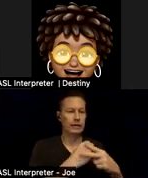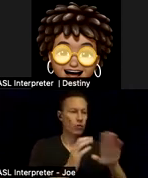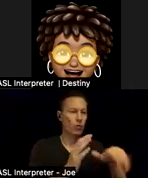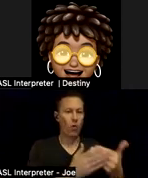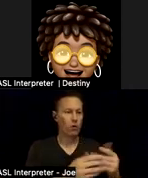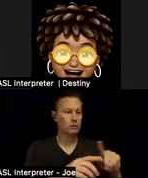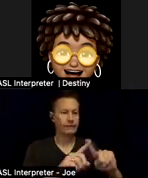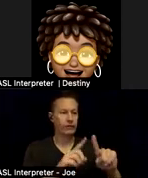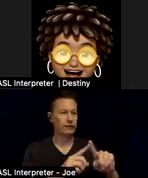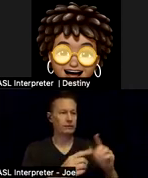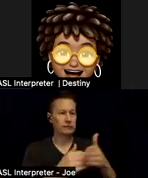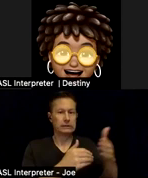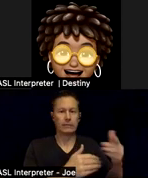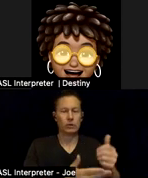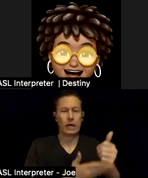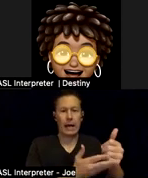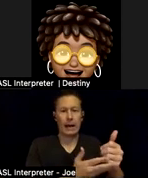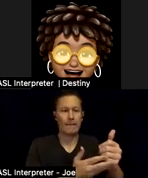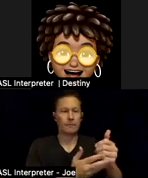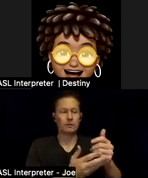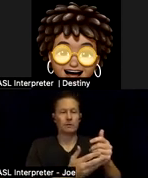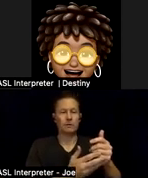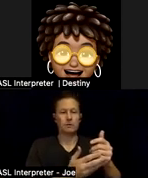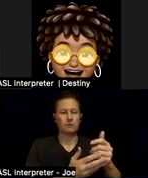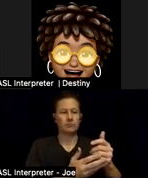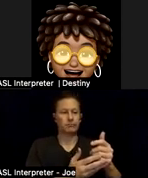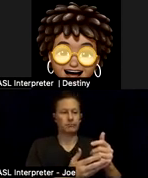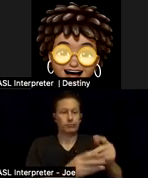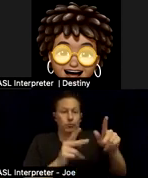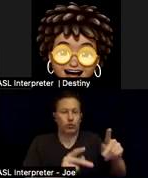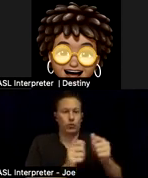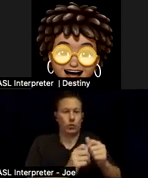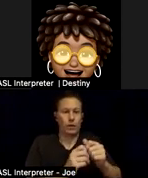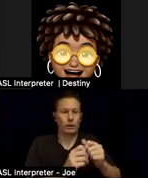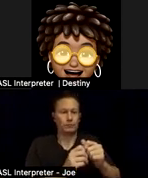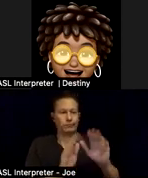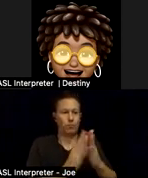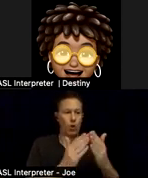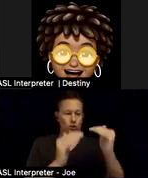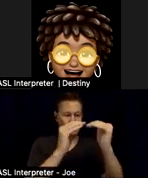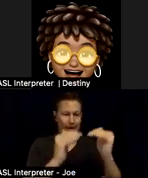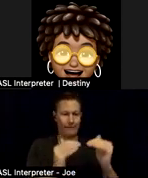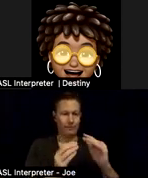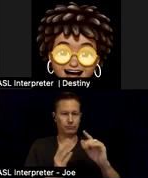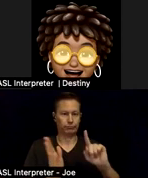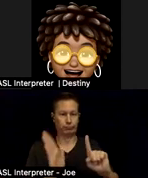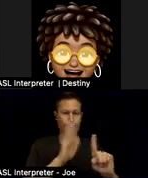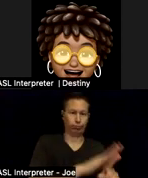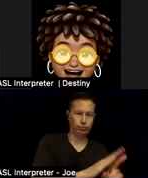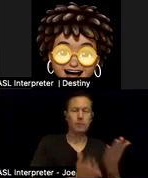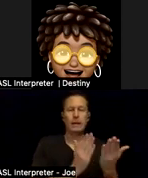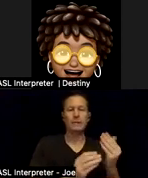a bookshelf on top of them, especially those who are maybe more vulnerable